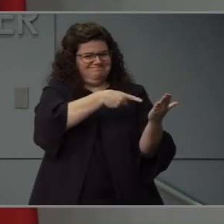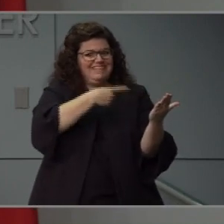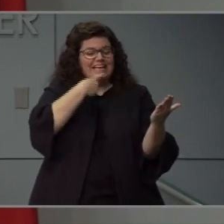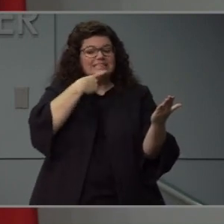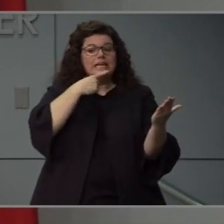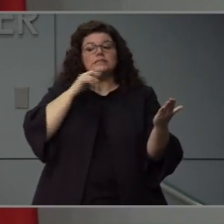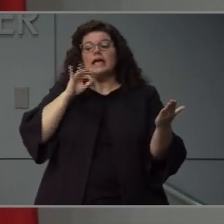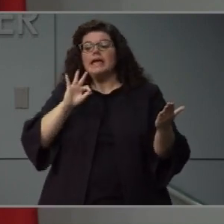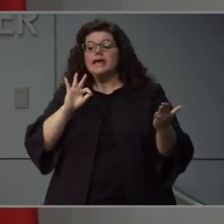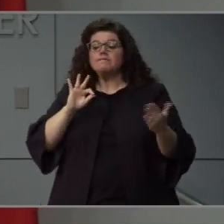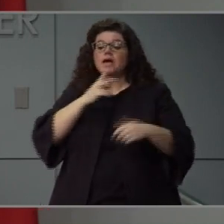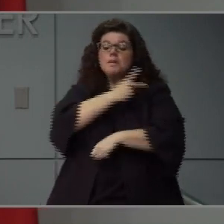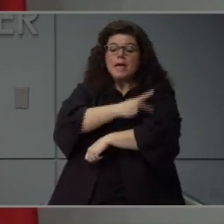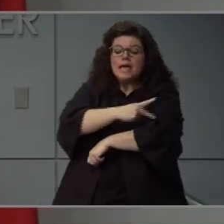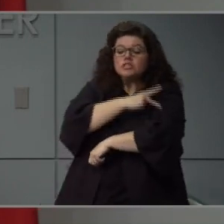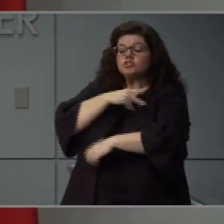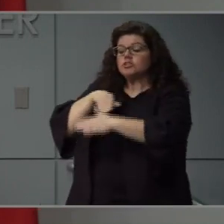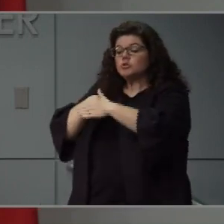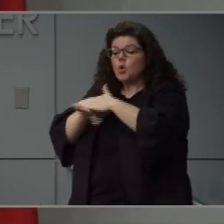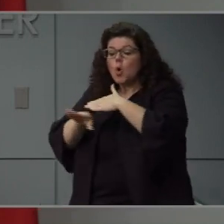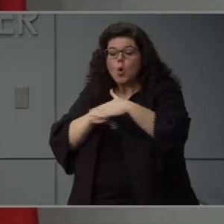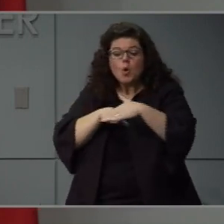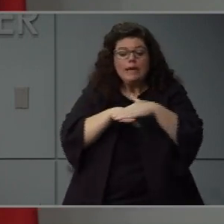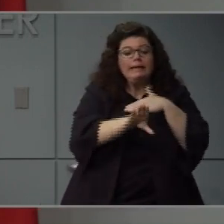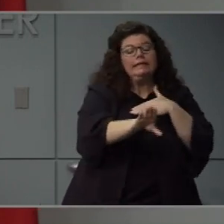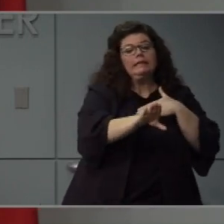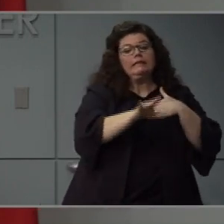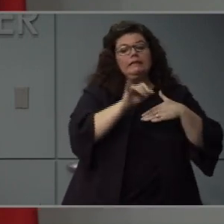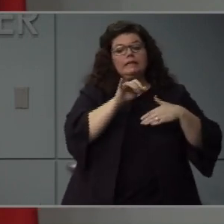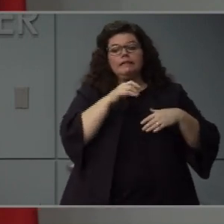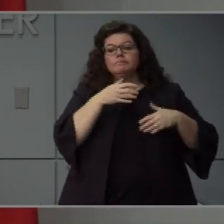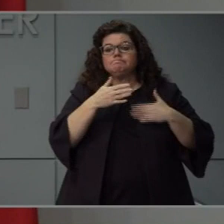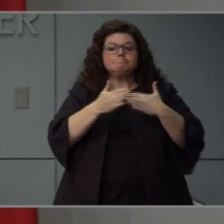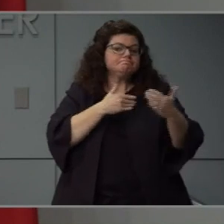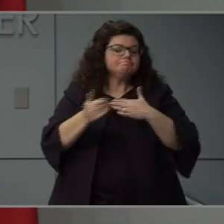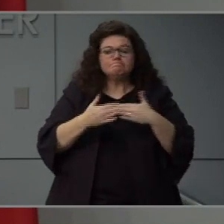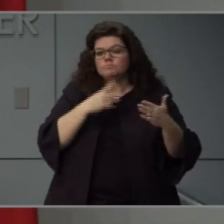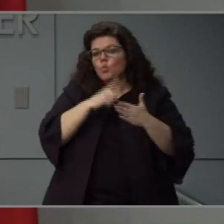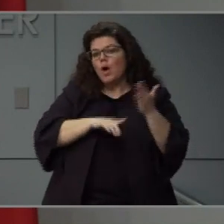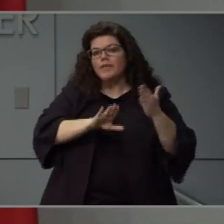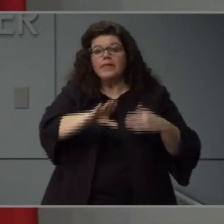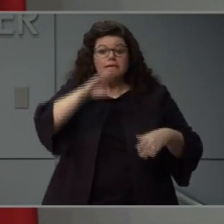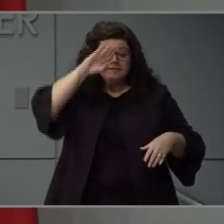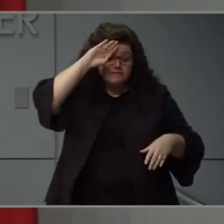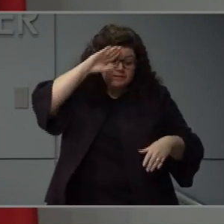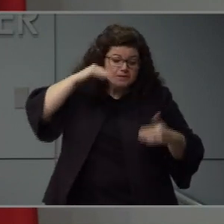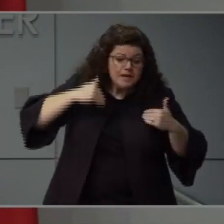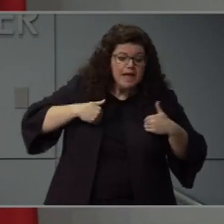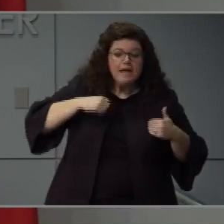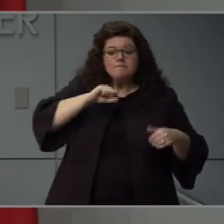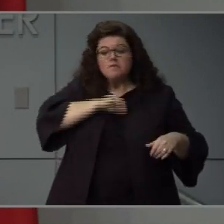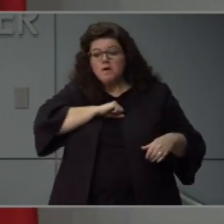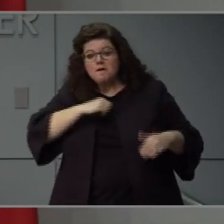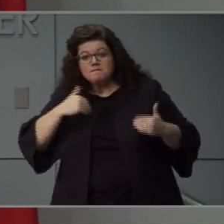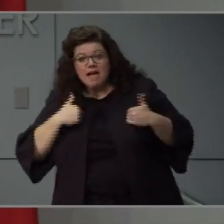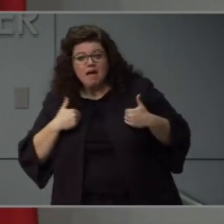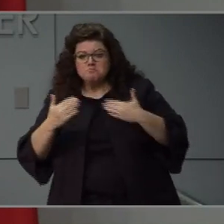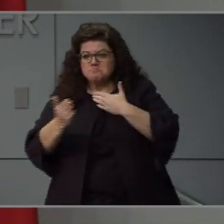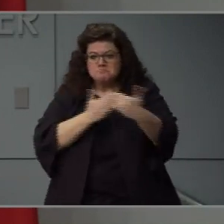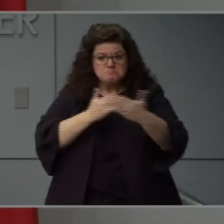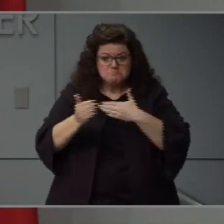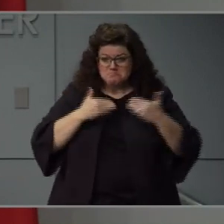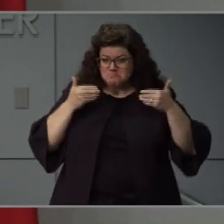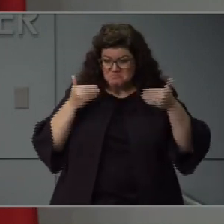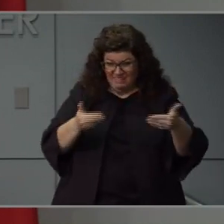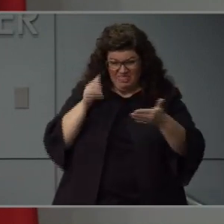seeing somebody from one of these communities, regardless of symptoms, they should get a test. Is that a more accurate portrayal of what